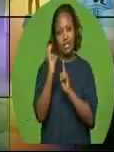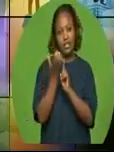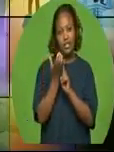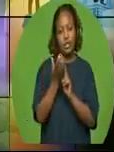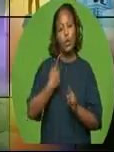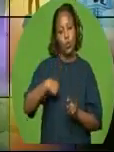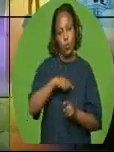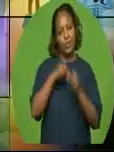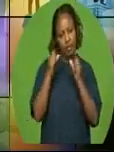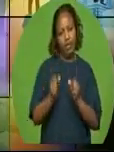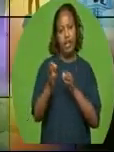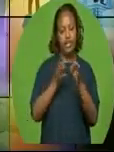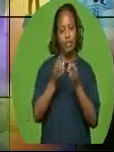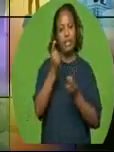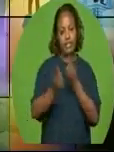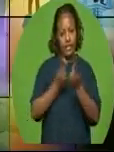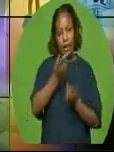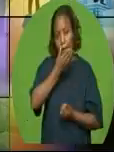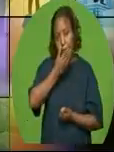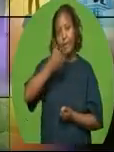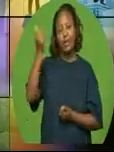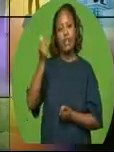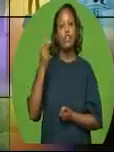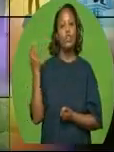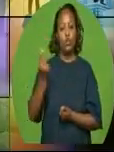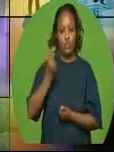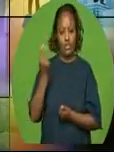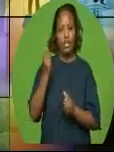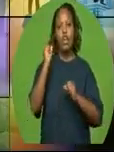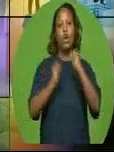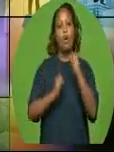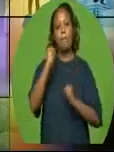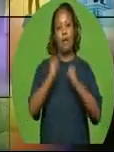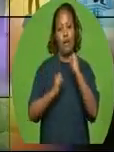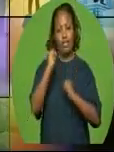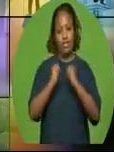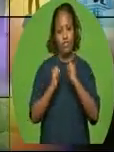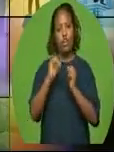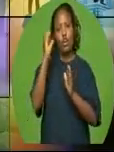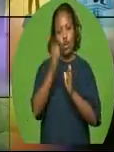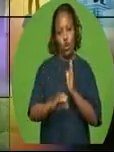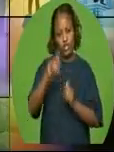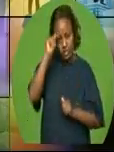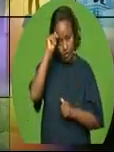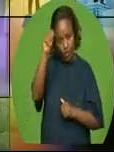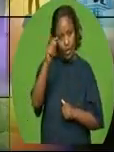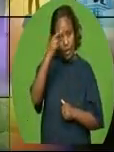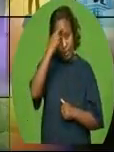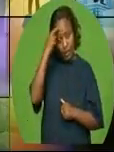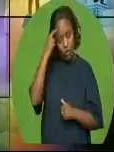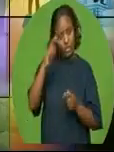cases, we can explain trade better using comparative cost